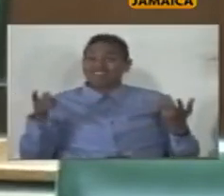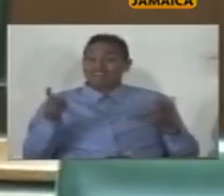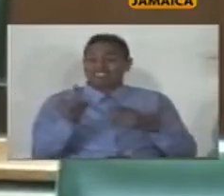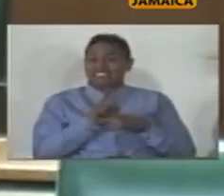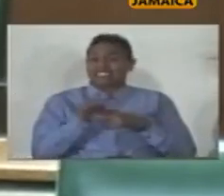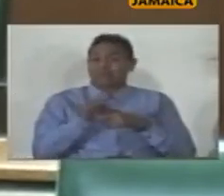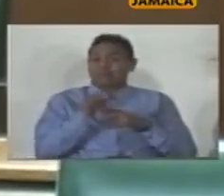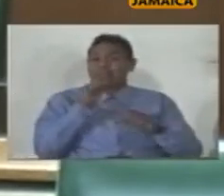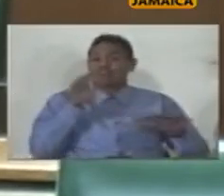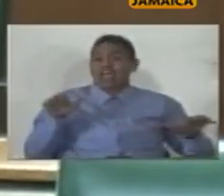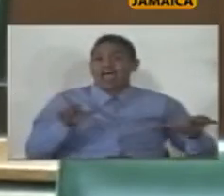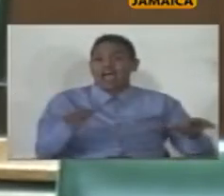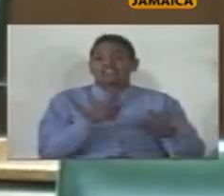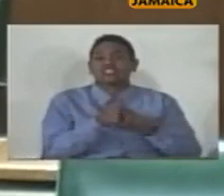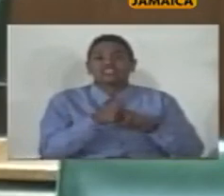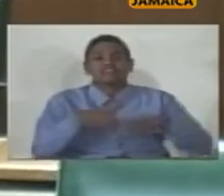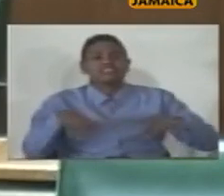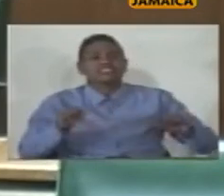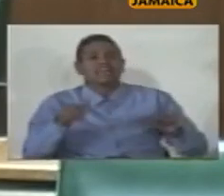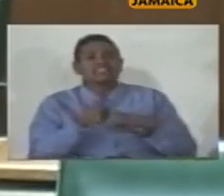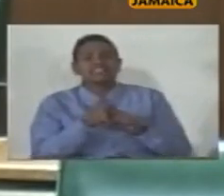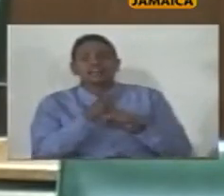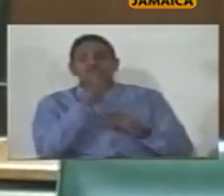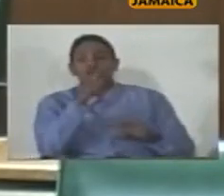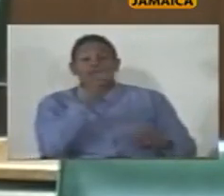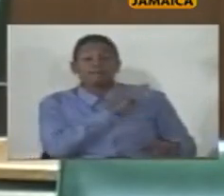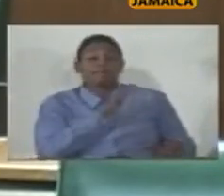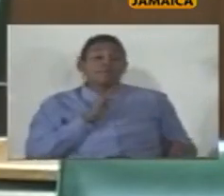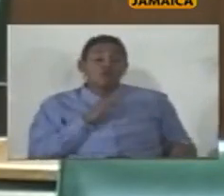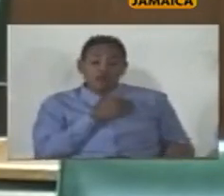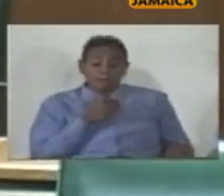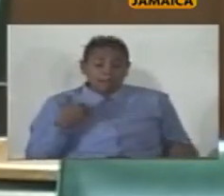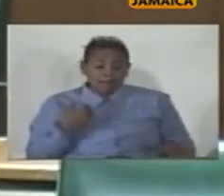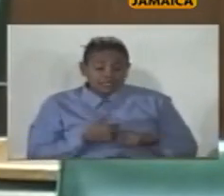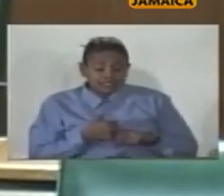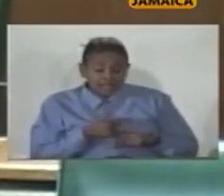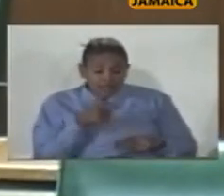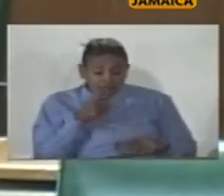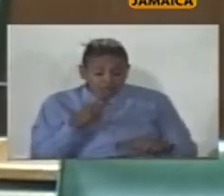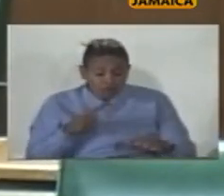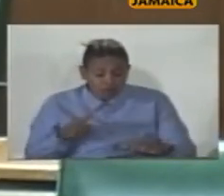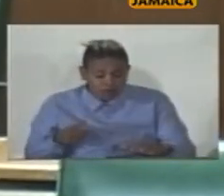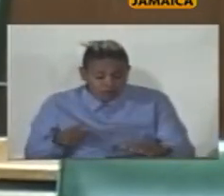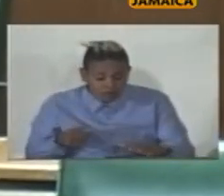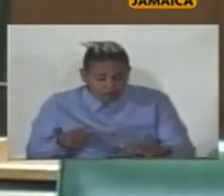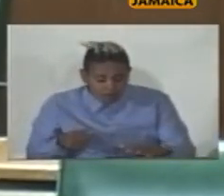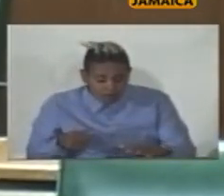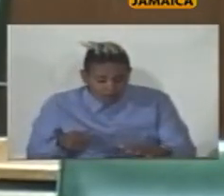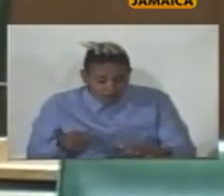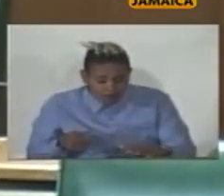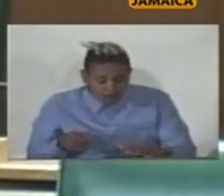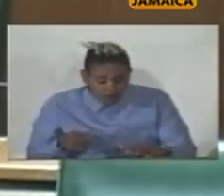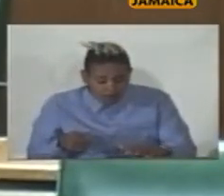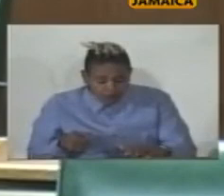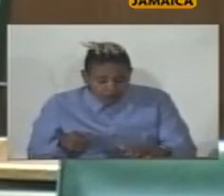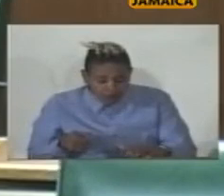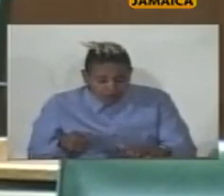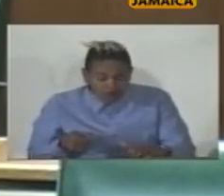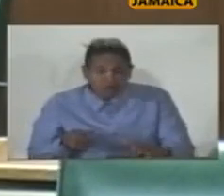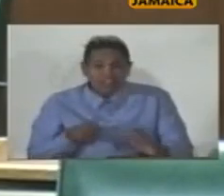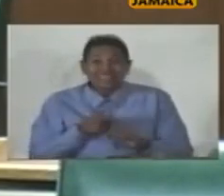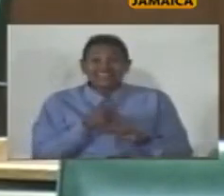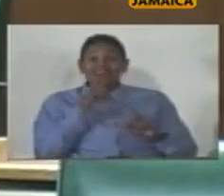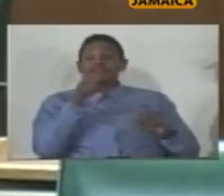disciplinary action taken against a board member who is employed to an agency of the government?